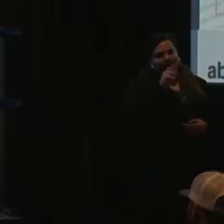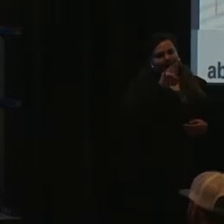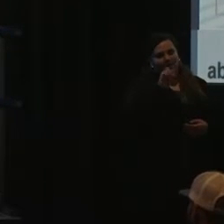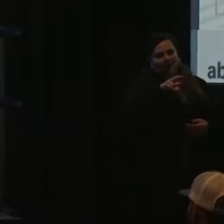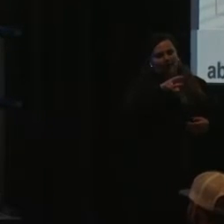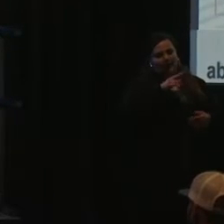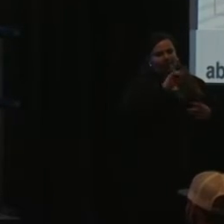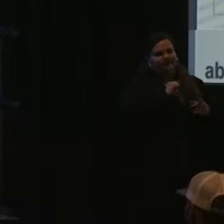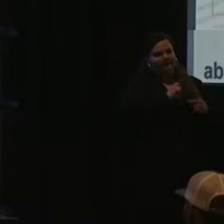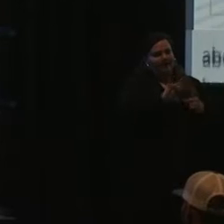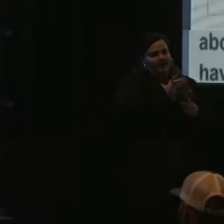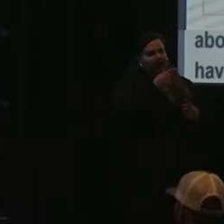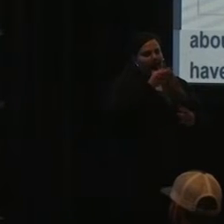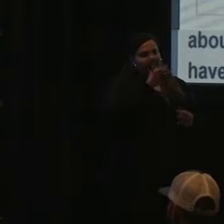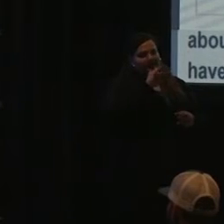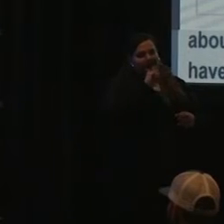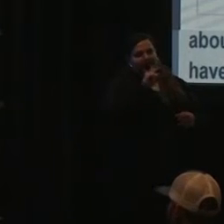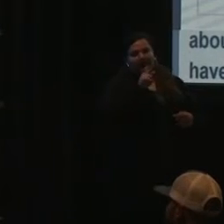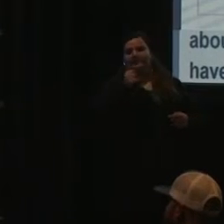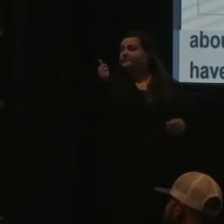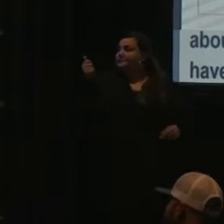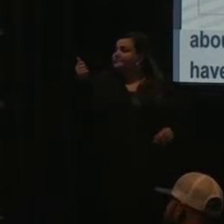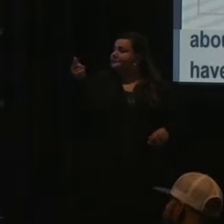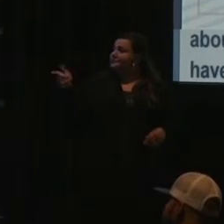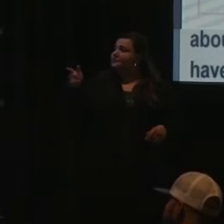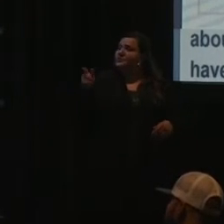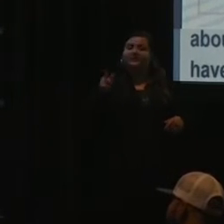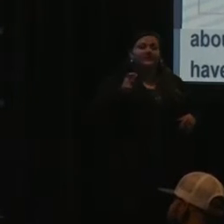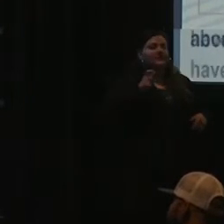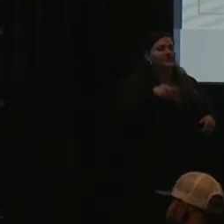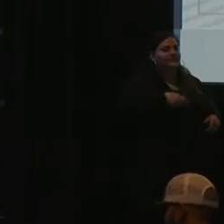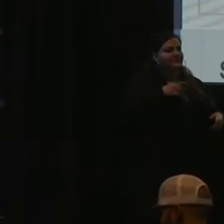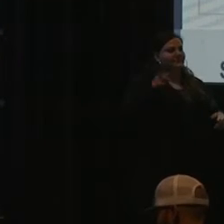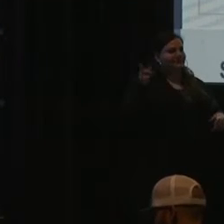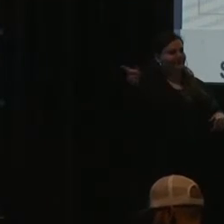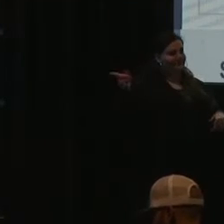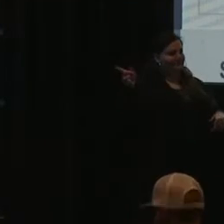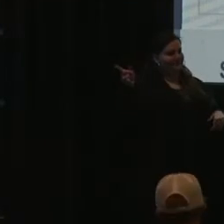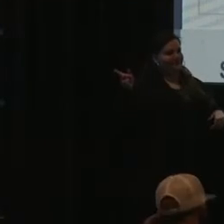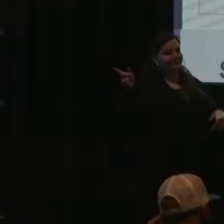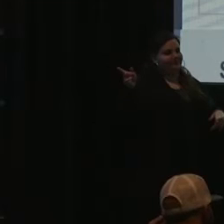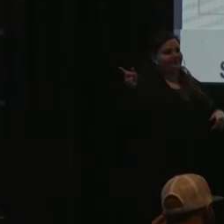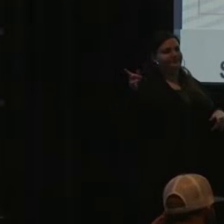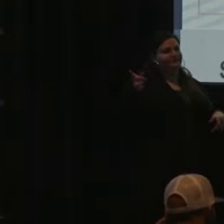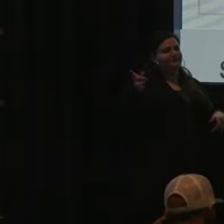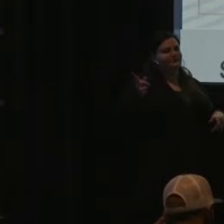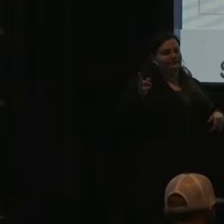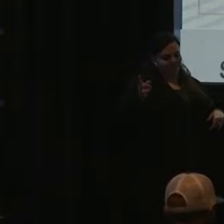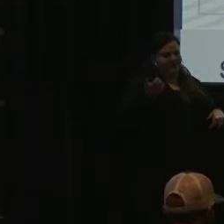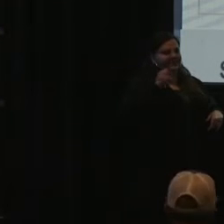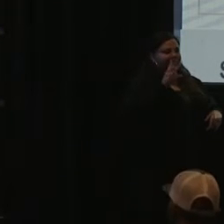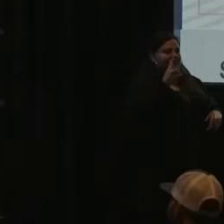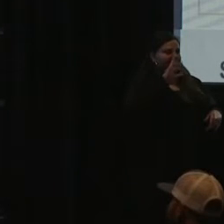with the San Antonio River Authority. She's a sustainable landscape ecologist, and she is a restoration ecologist with over 17 years